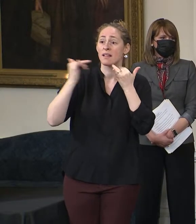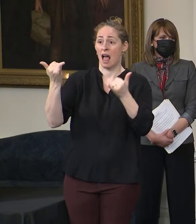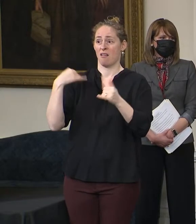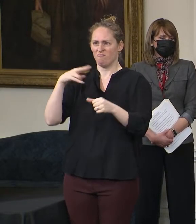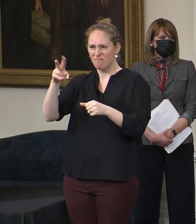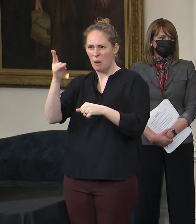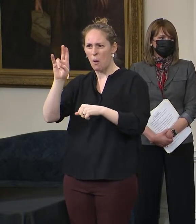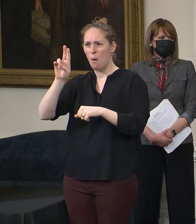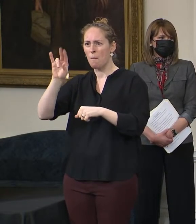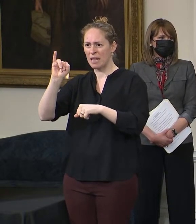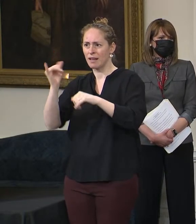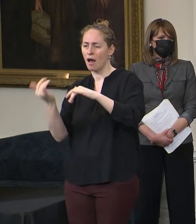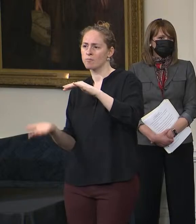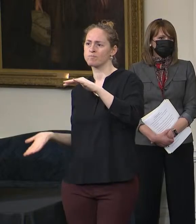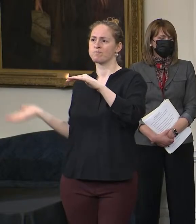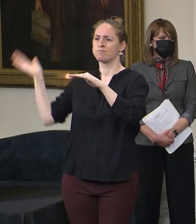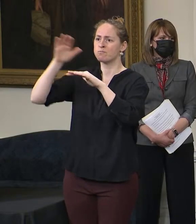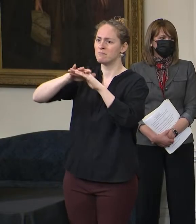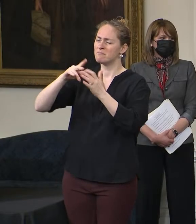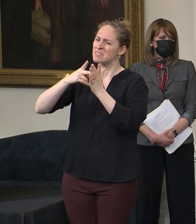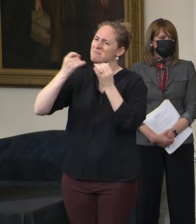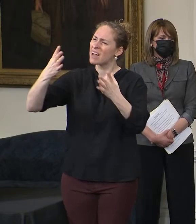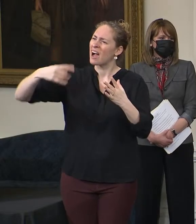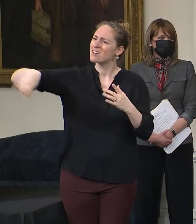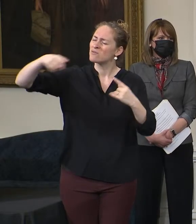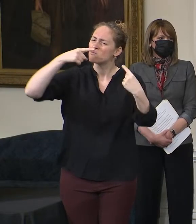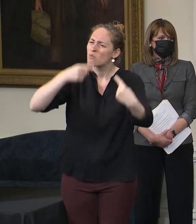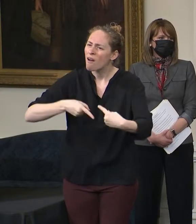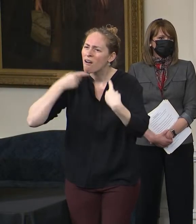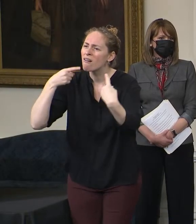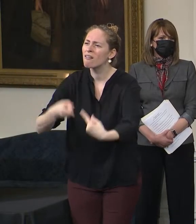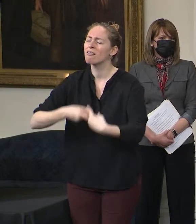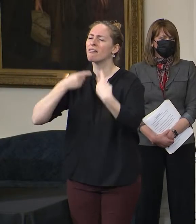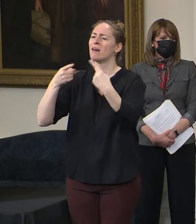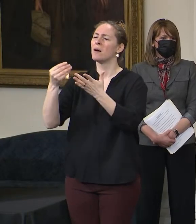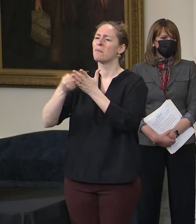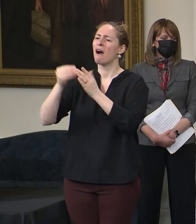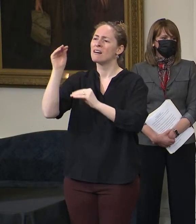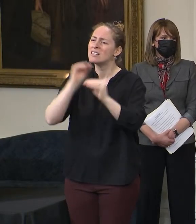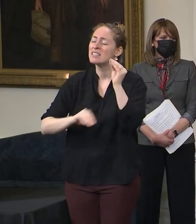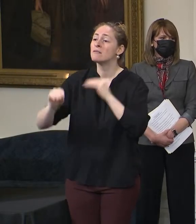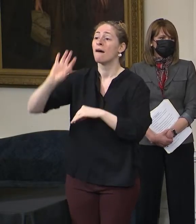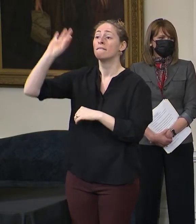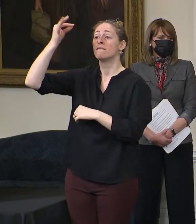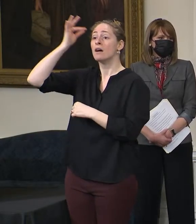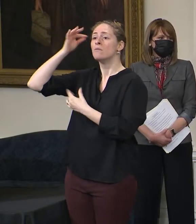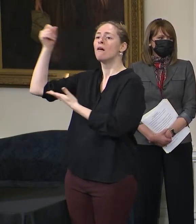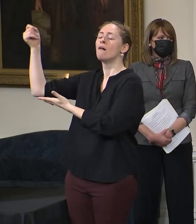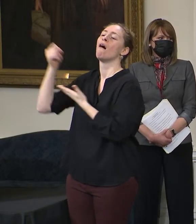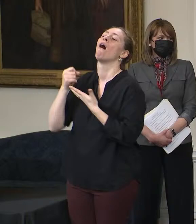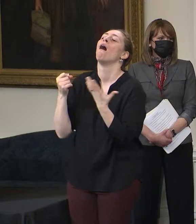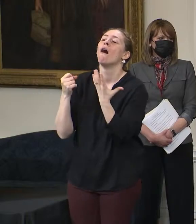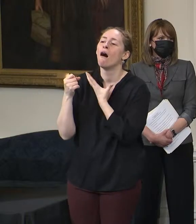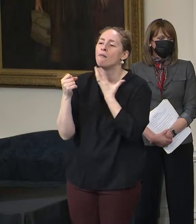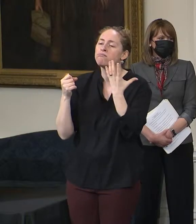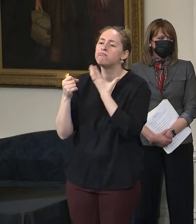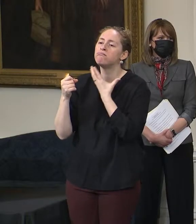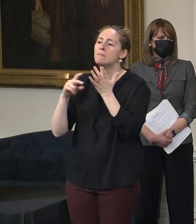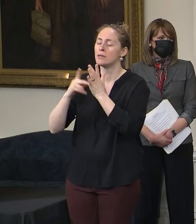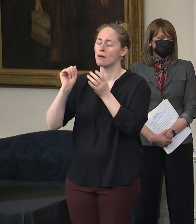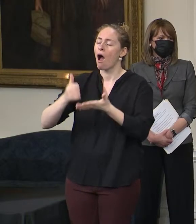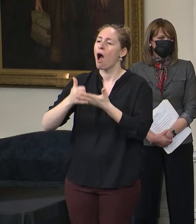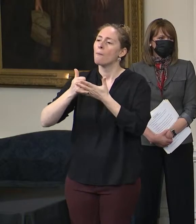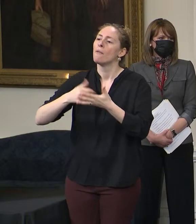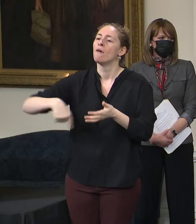year. And there's so many things that they have helped with and that they can help with. But right now, it's really that economic. People